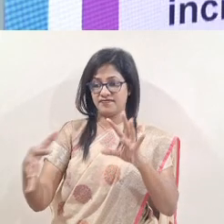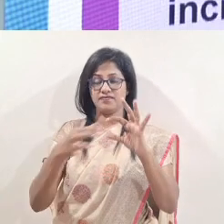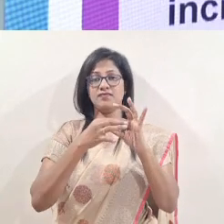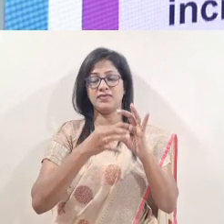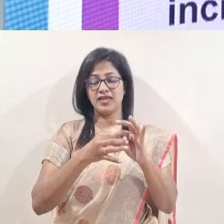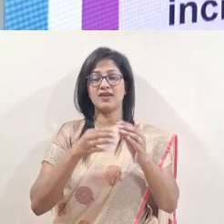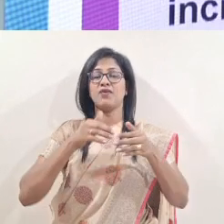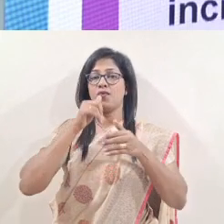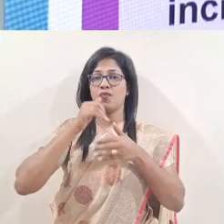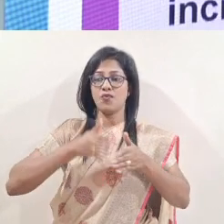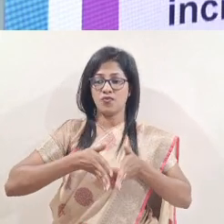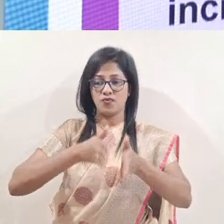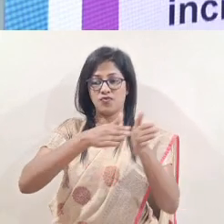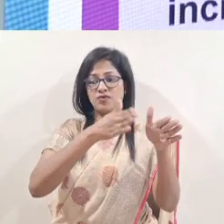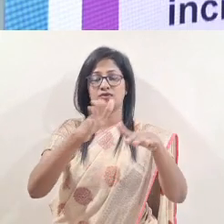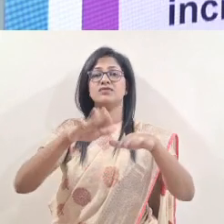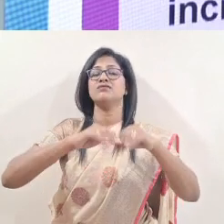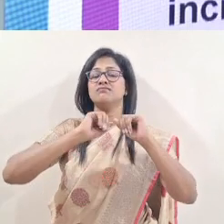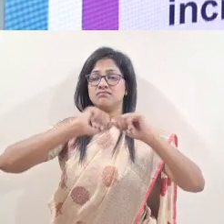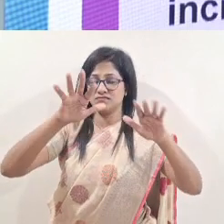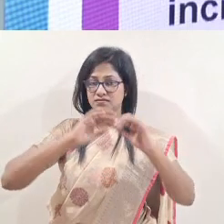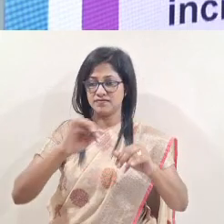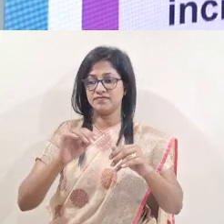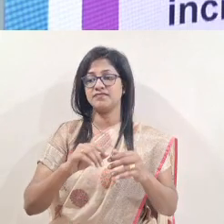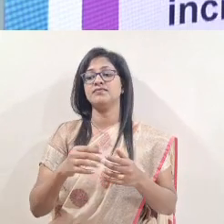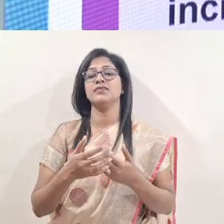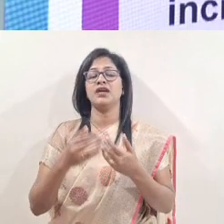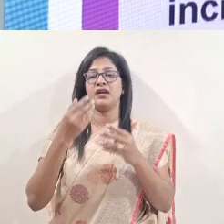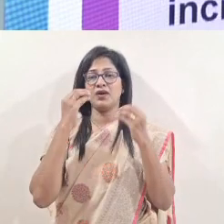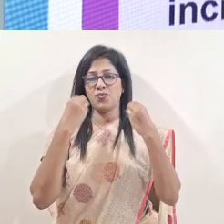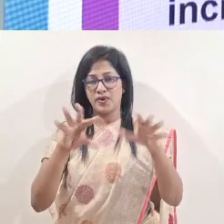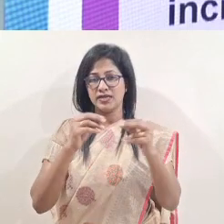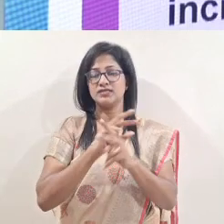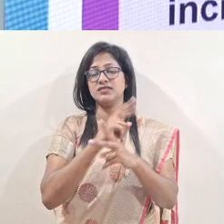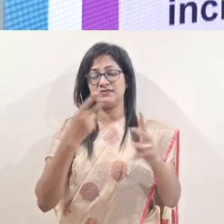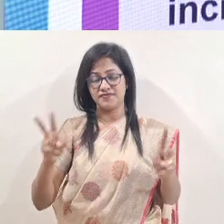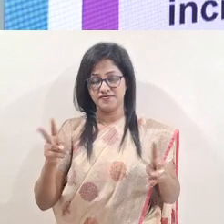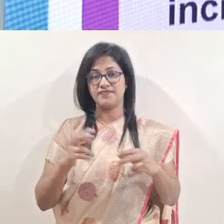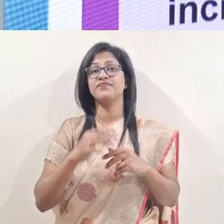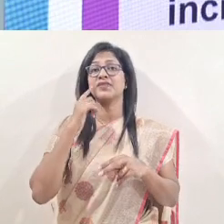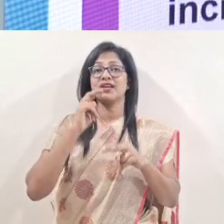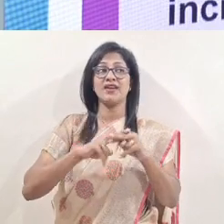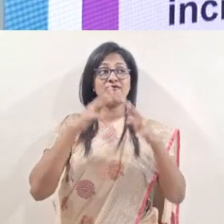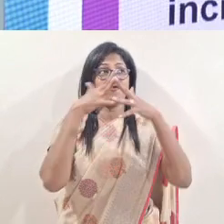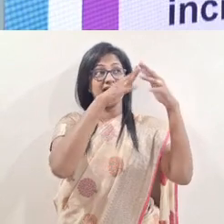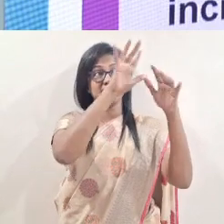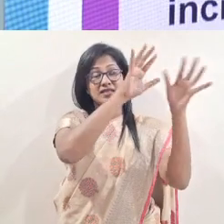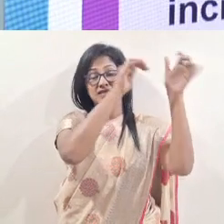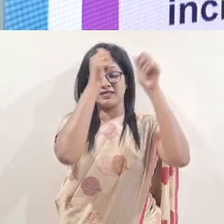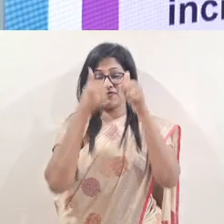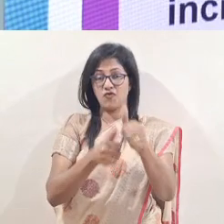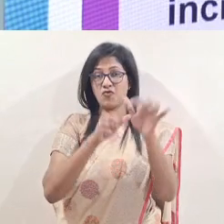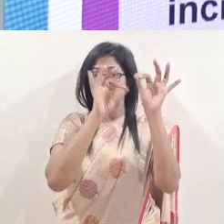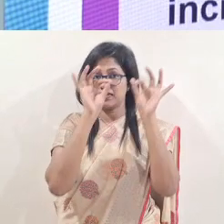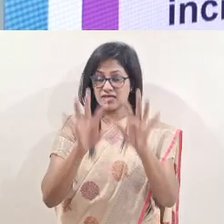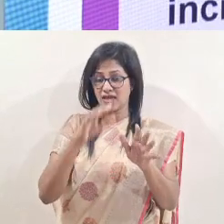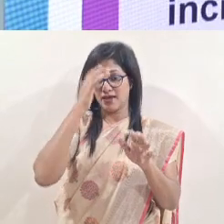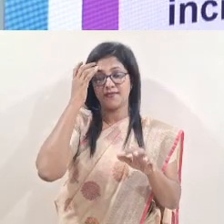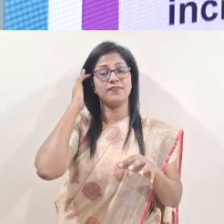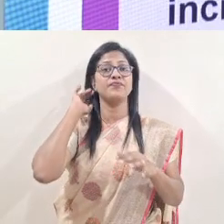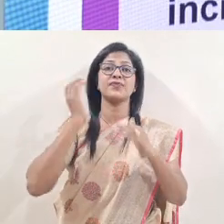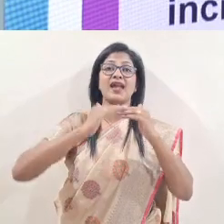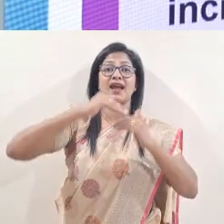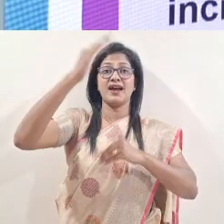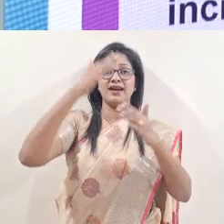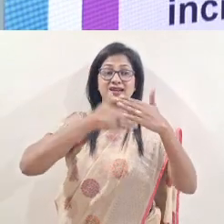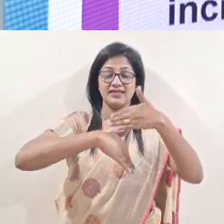and sanitation aspects as well. Otherwise, we'll run out of the resources if we follow the Western concept exactly of the high density and mixed use development